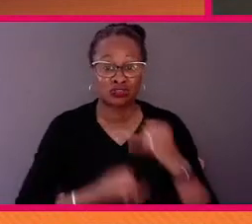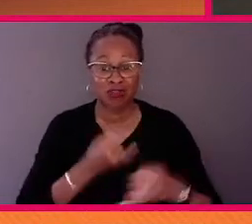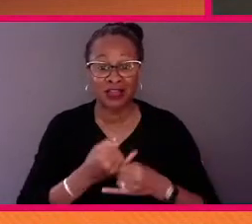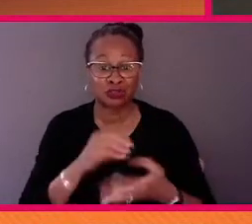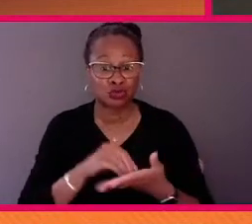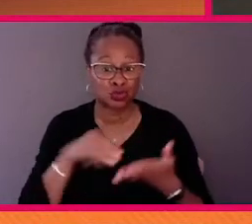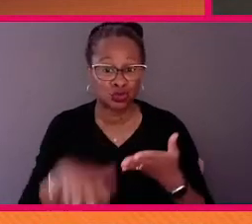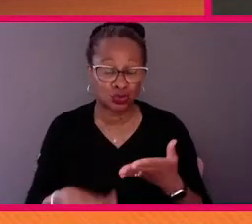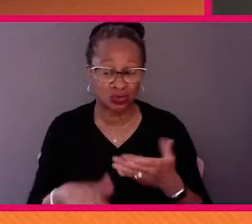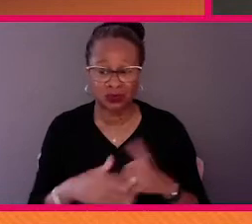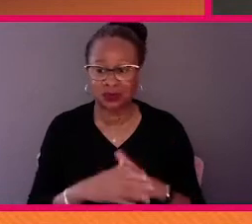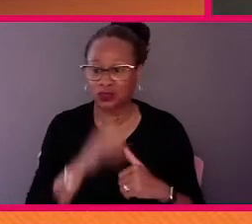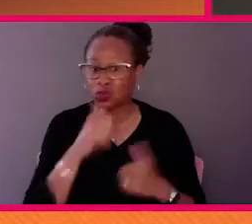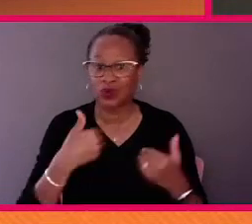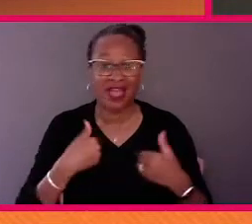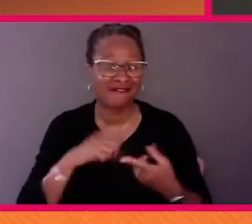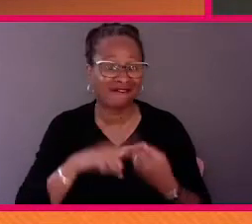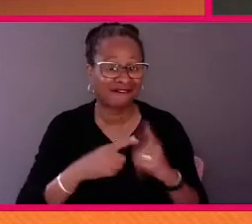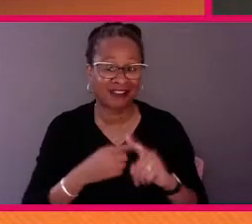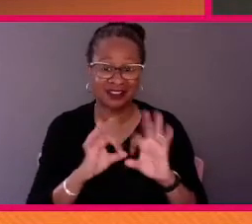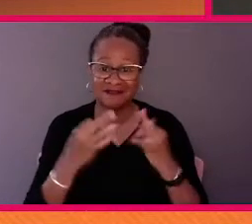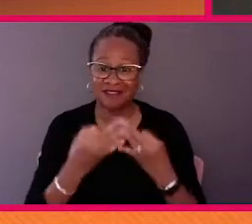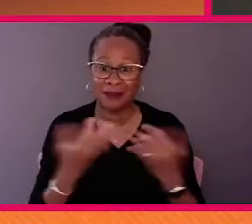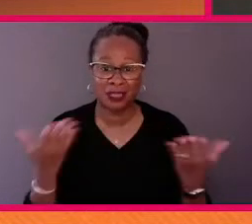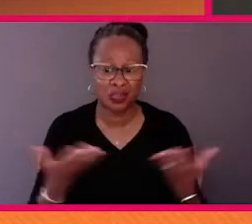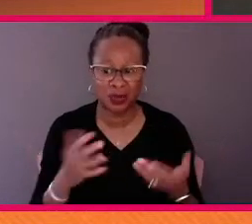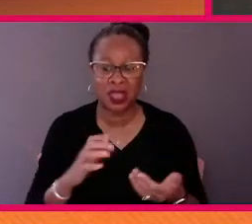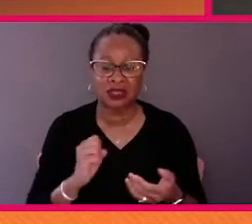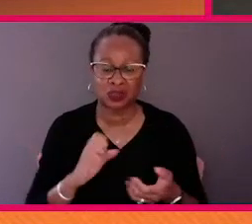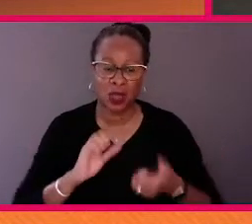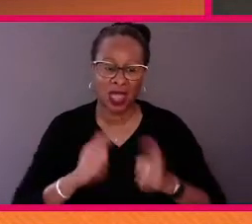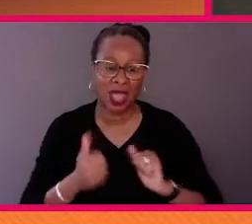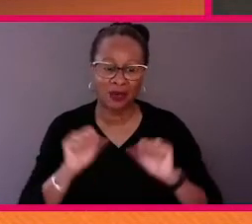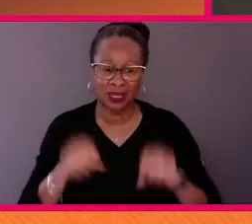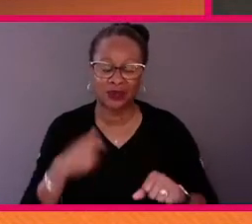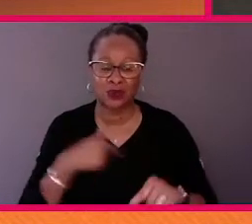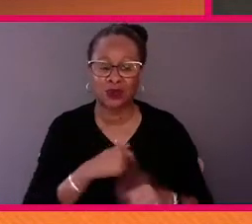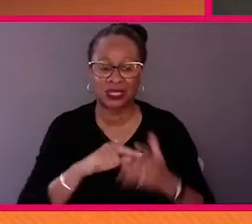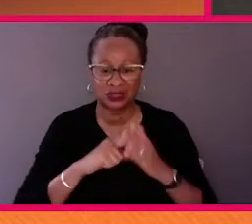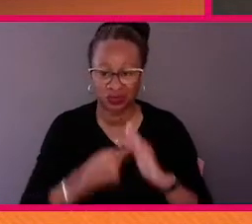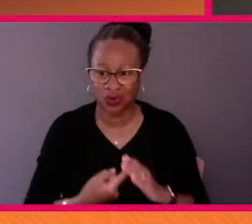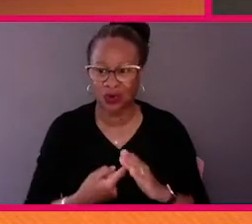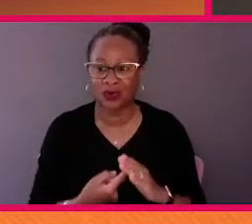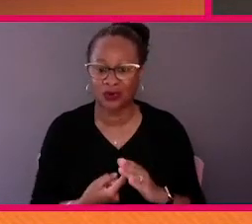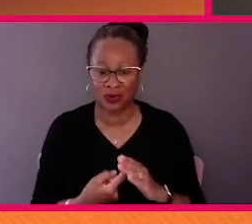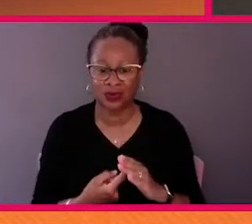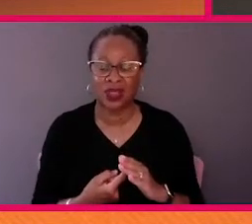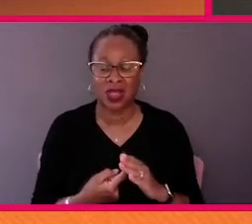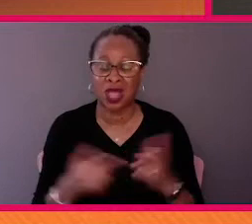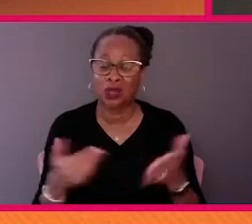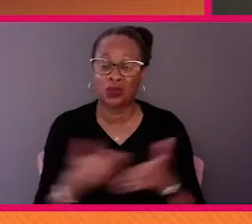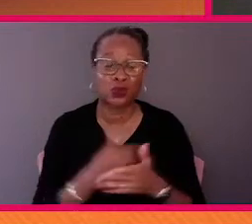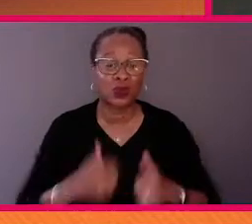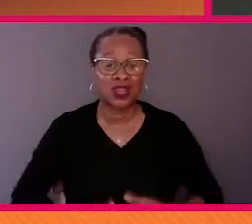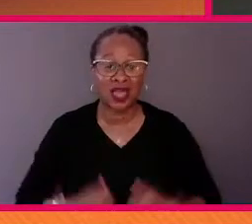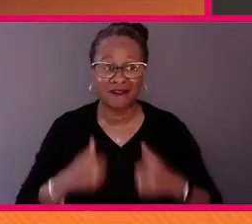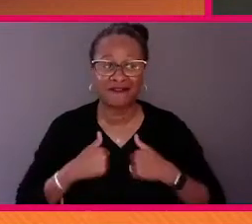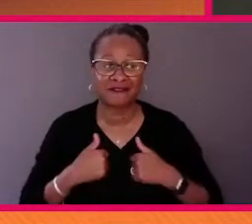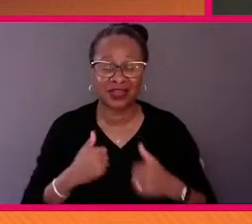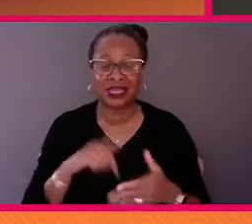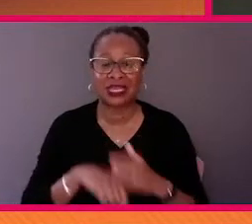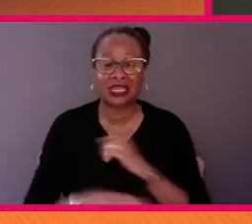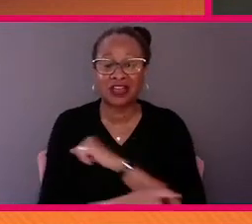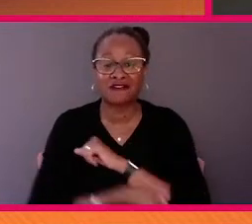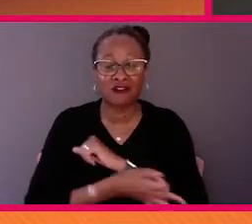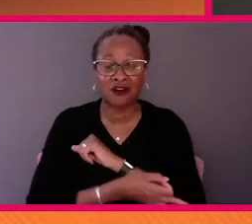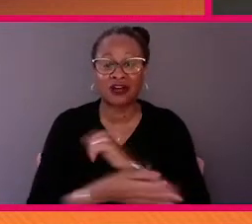don't have friends and family here. So how can we start a completely new life, you know, in a foreign, in a new country, in a